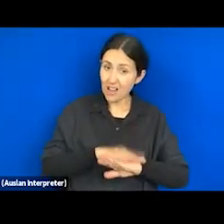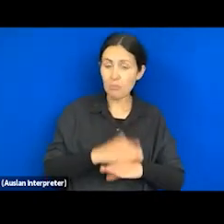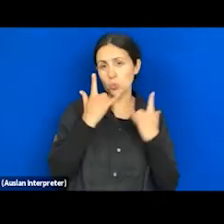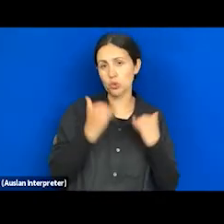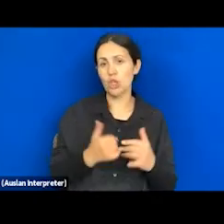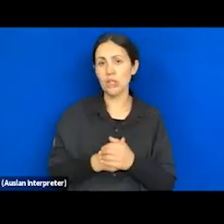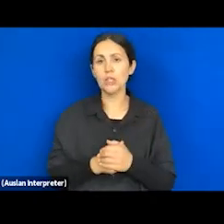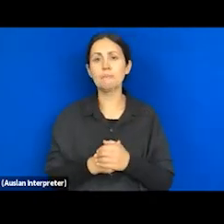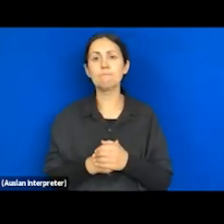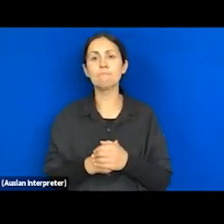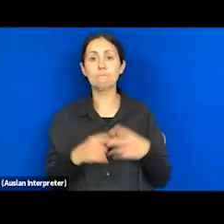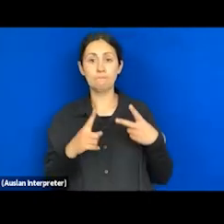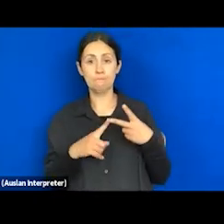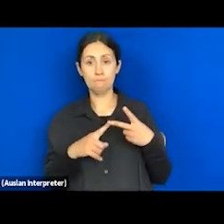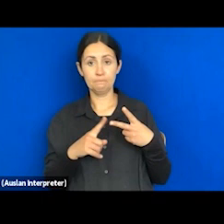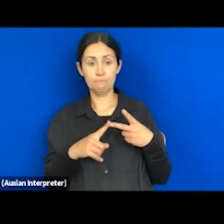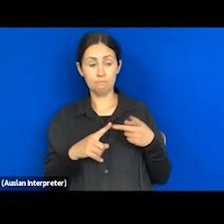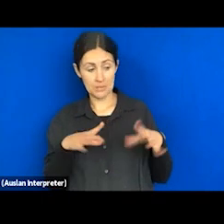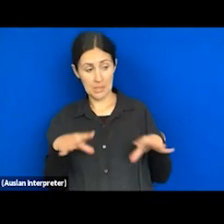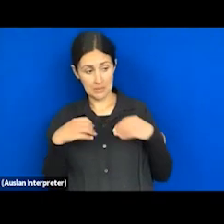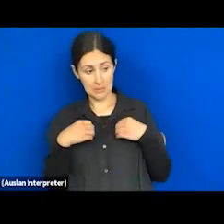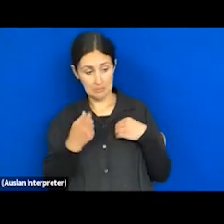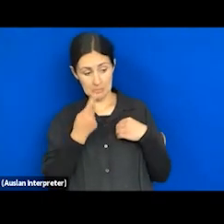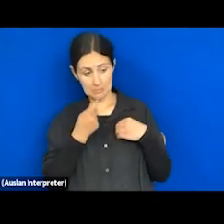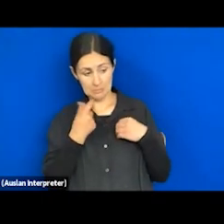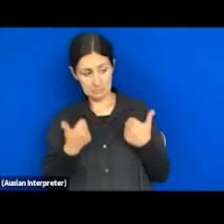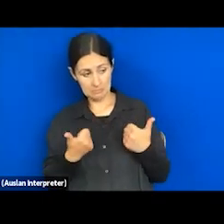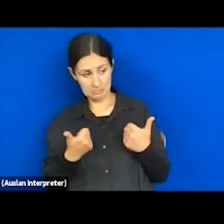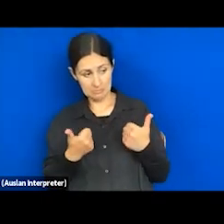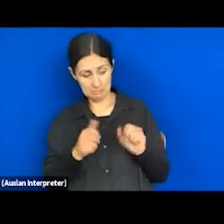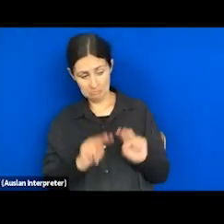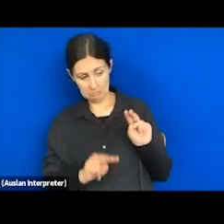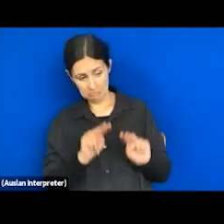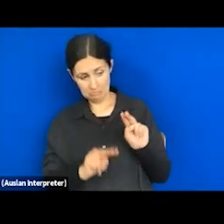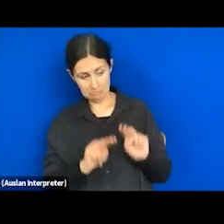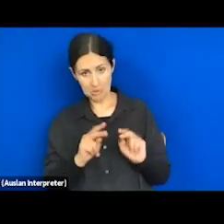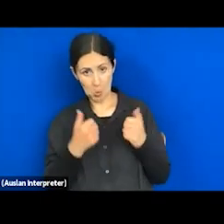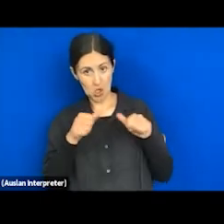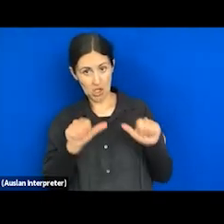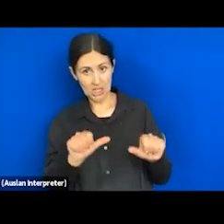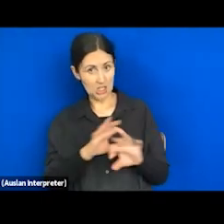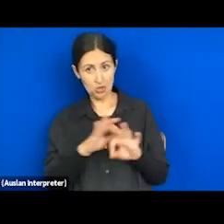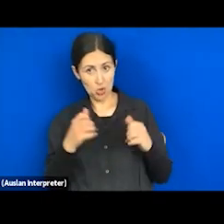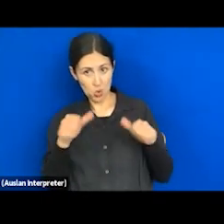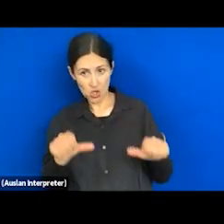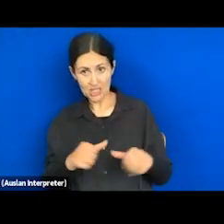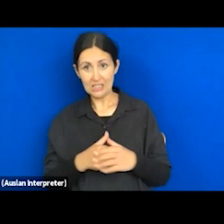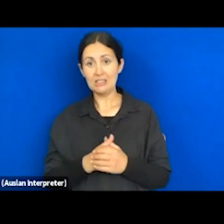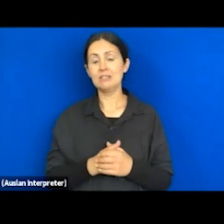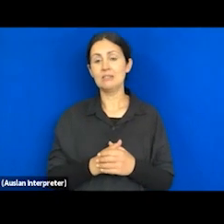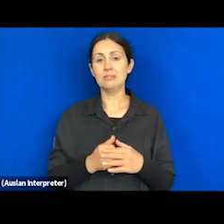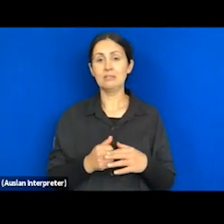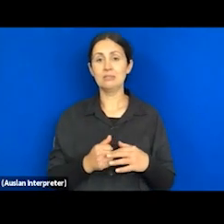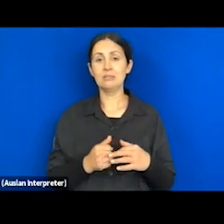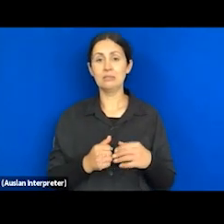a few secondary outcomes, including acceptability, which are measuring through treatment satisfaction questionnaires and qualitative interviews, our